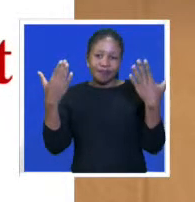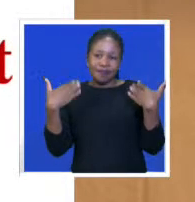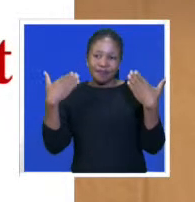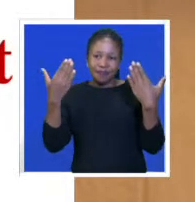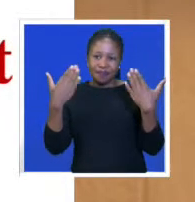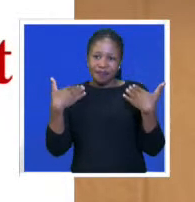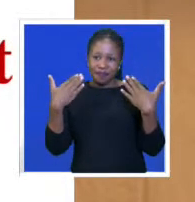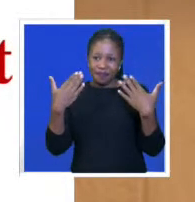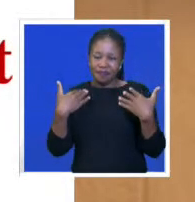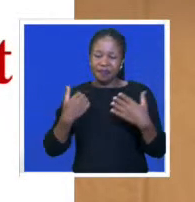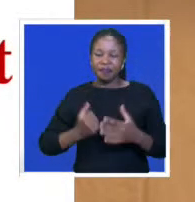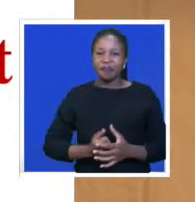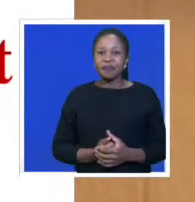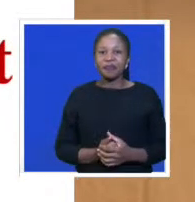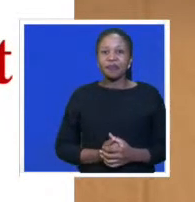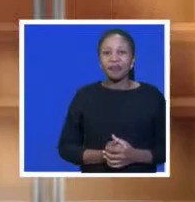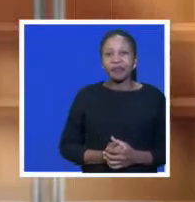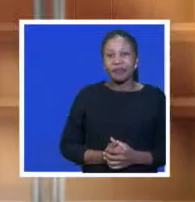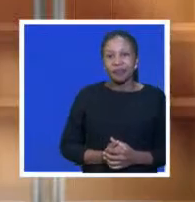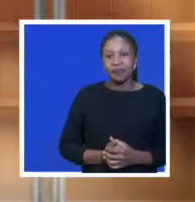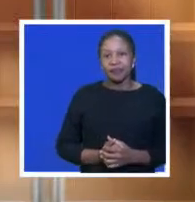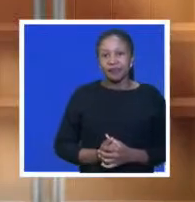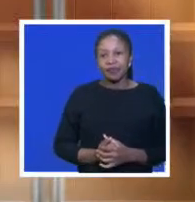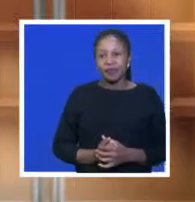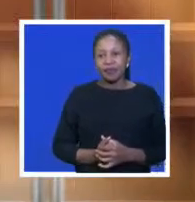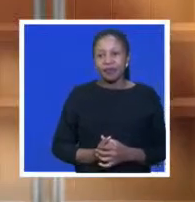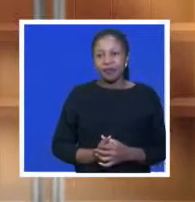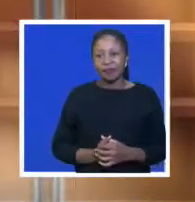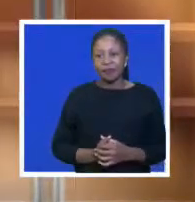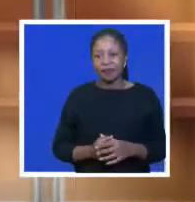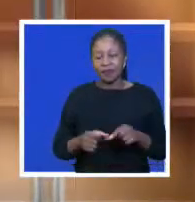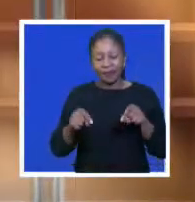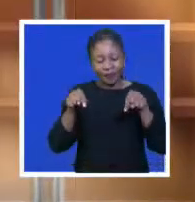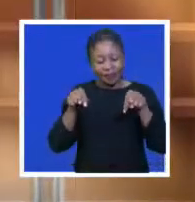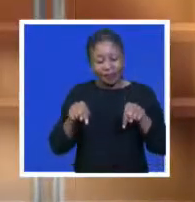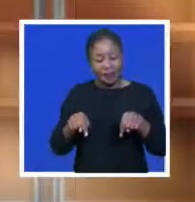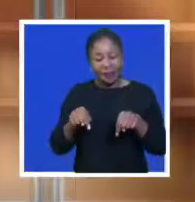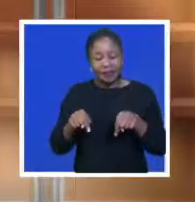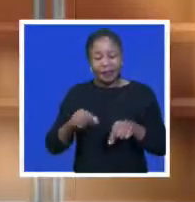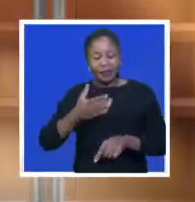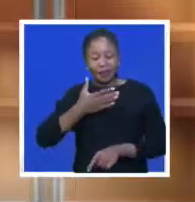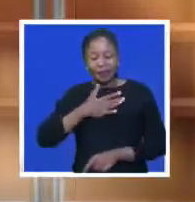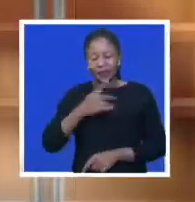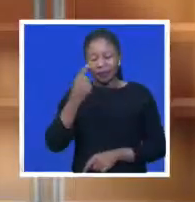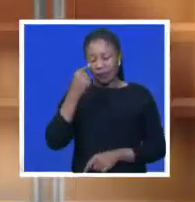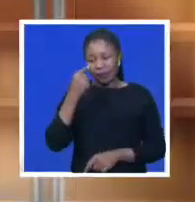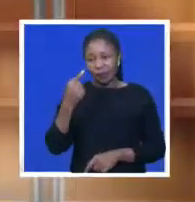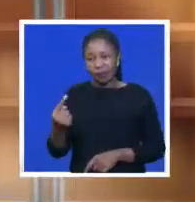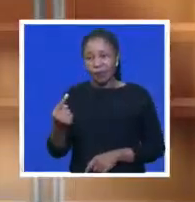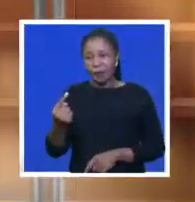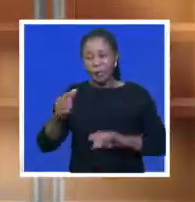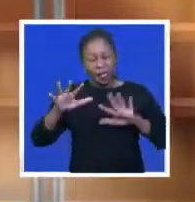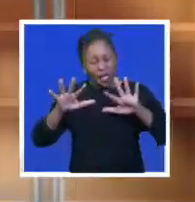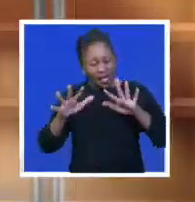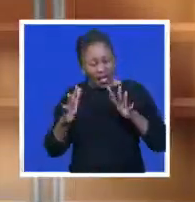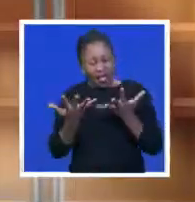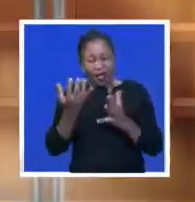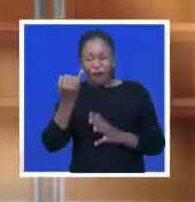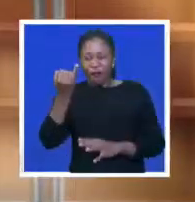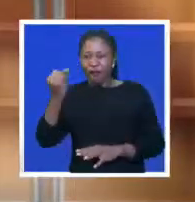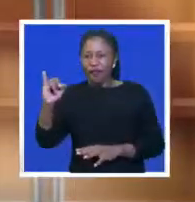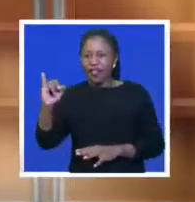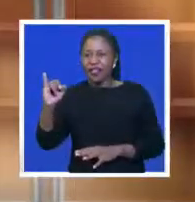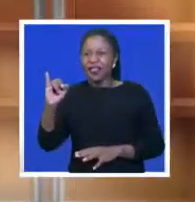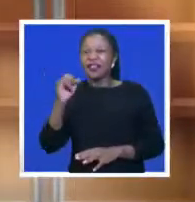So today, we will look at how exactly God created the first man